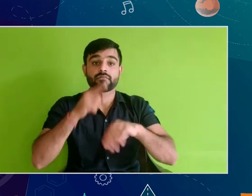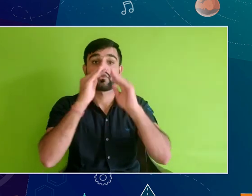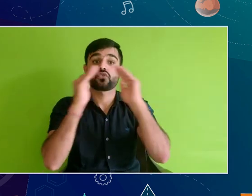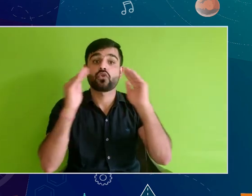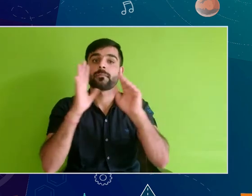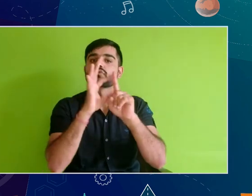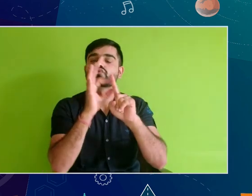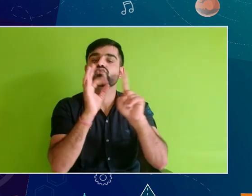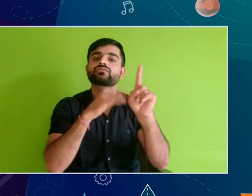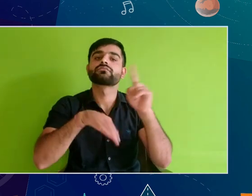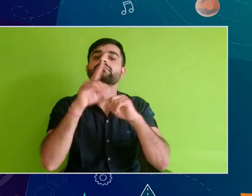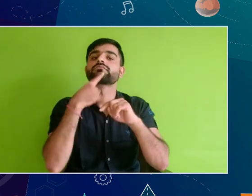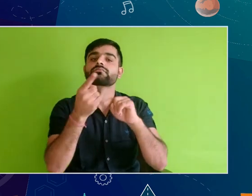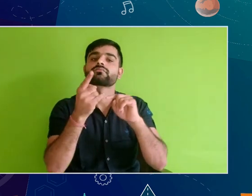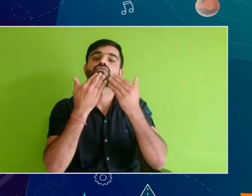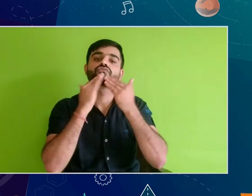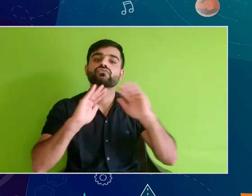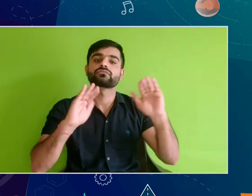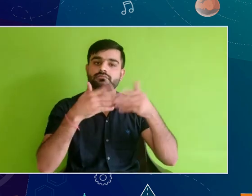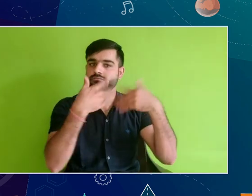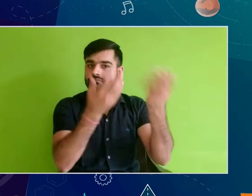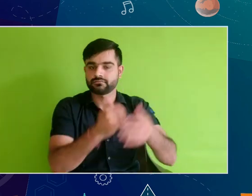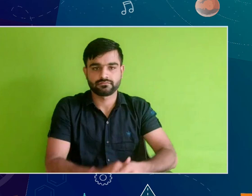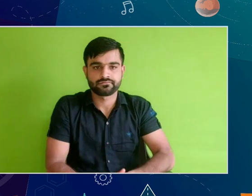homework to your viewers.